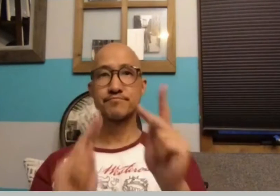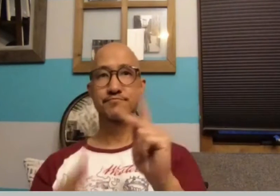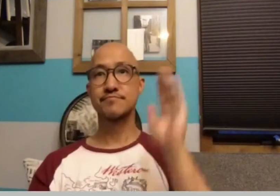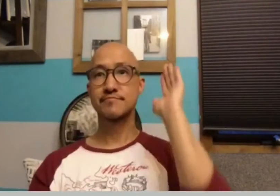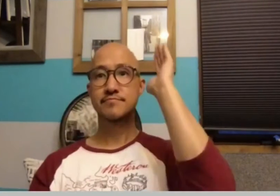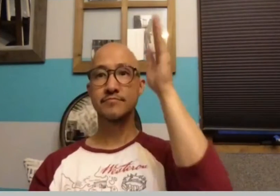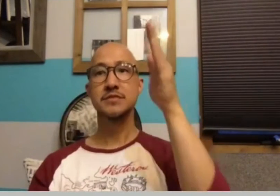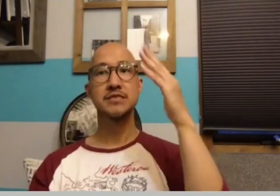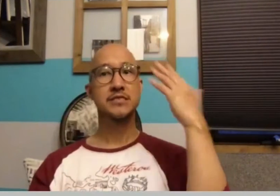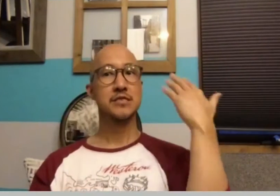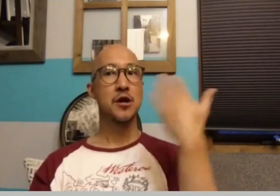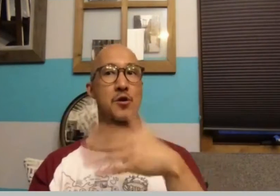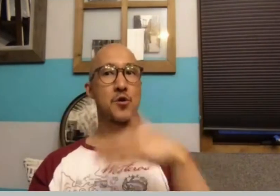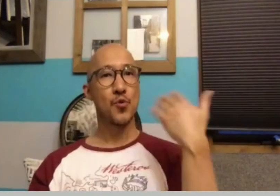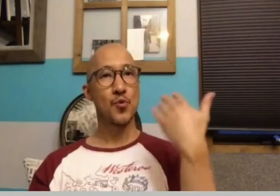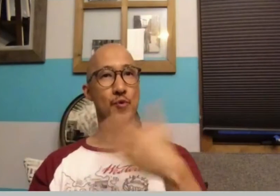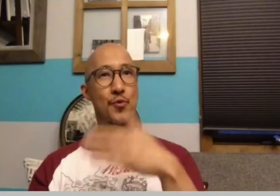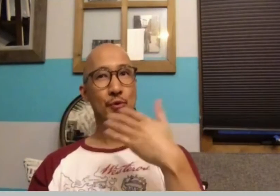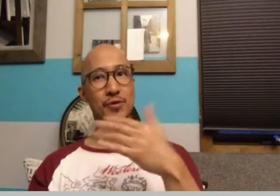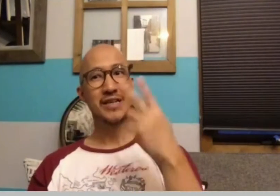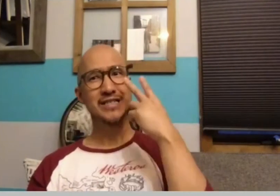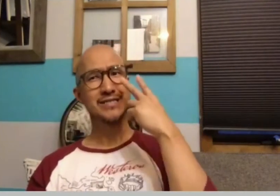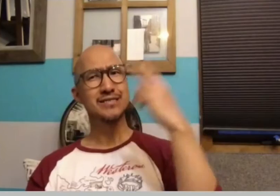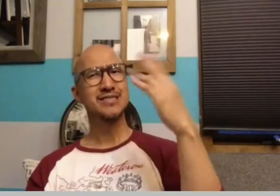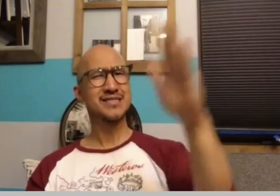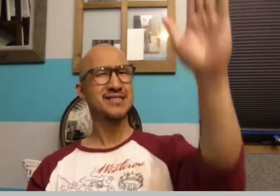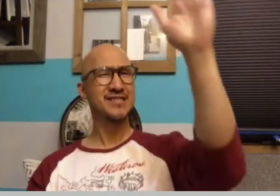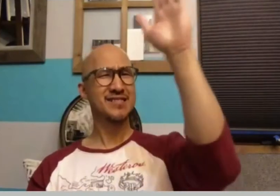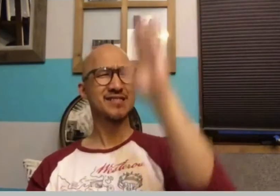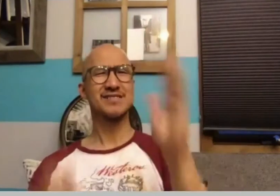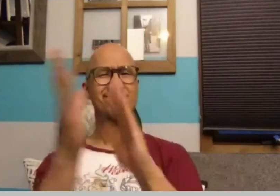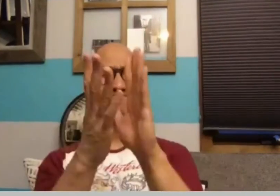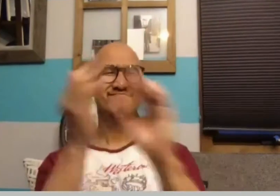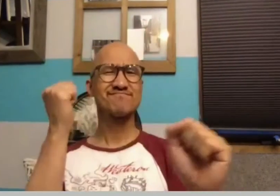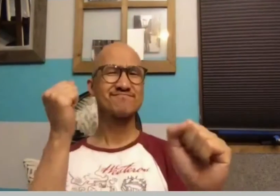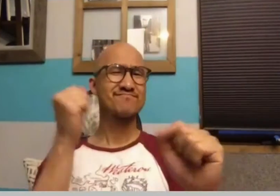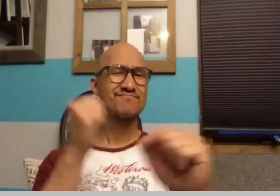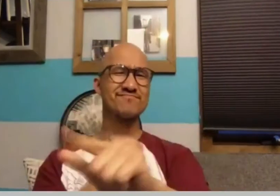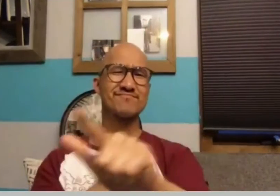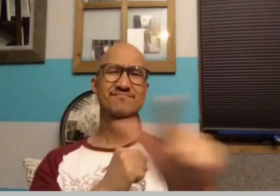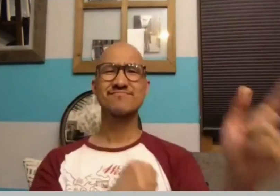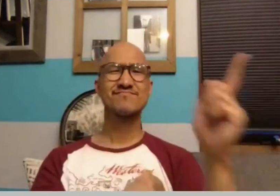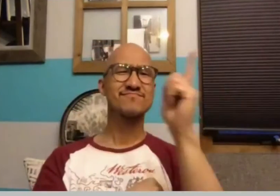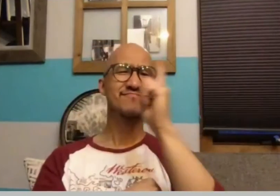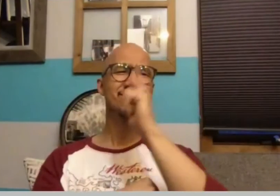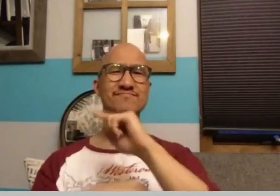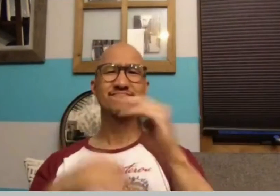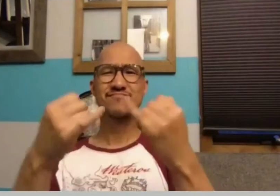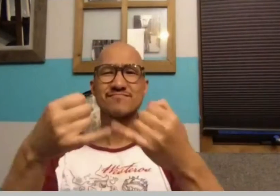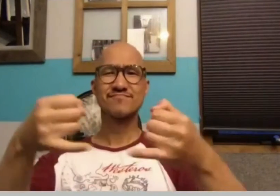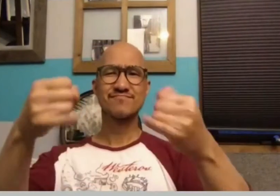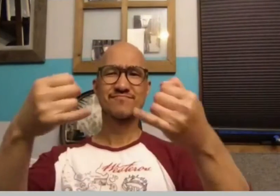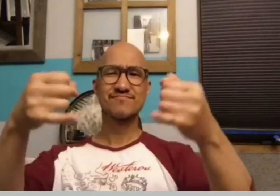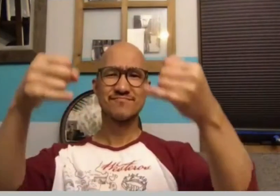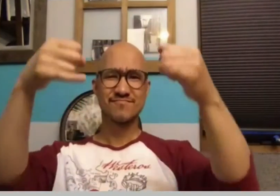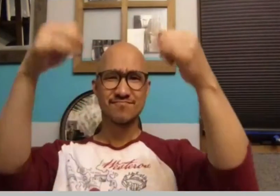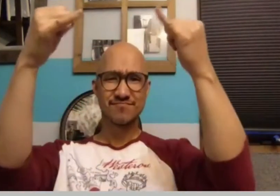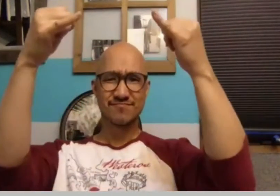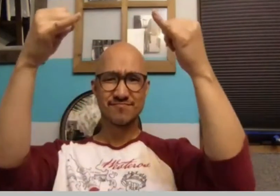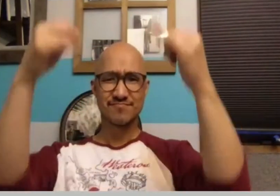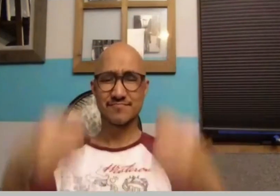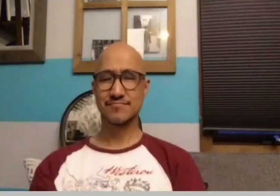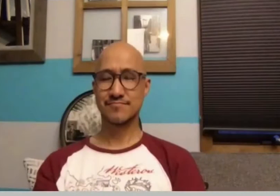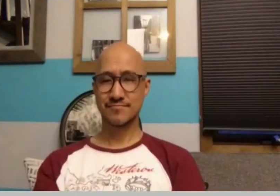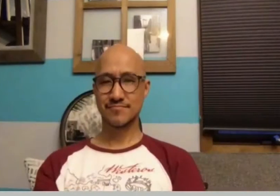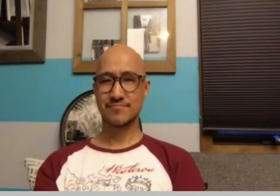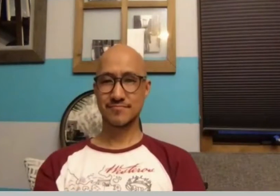him, all of them in their own lands. And look at us now, scattered across New York,